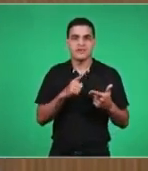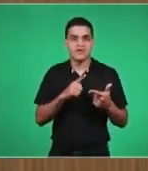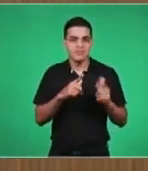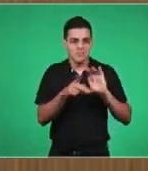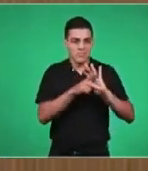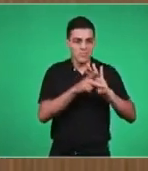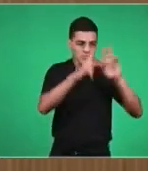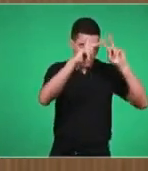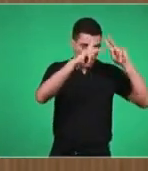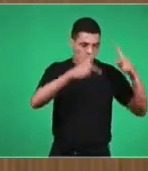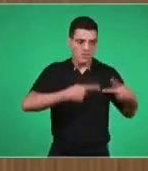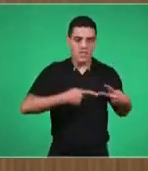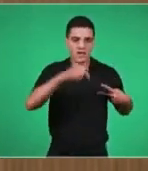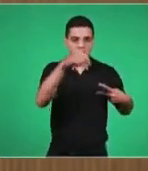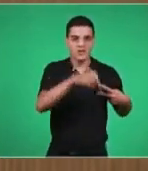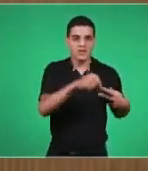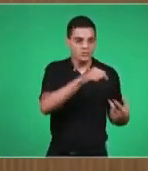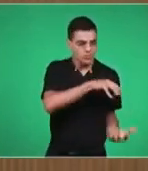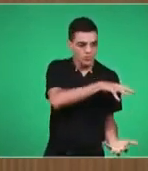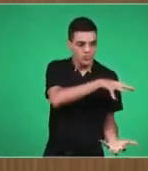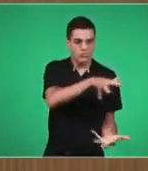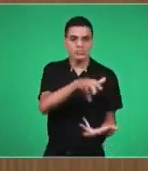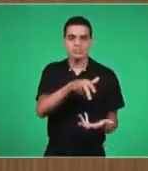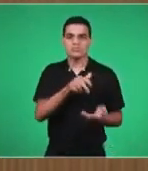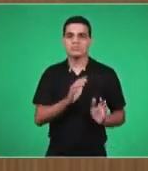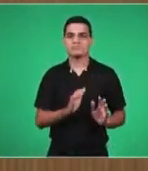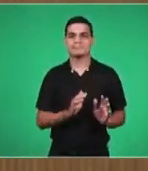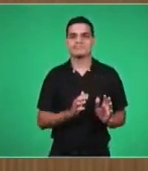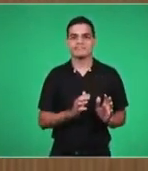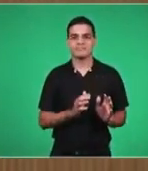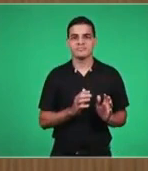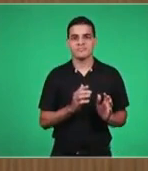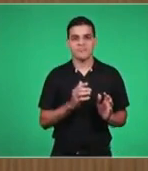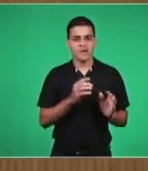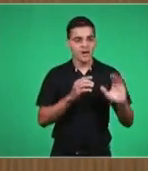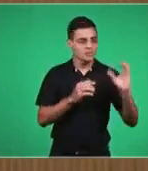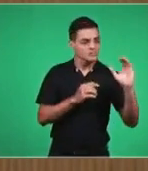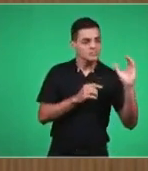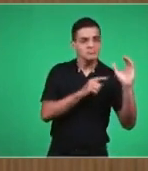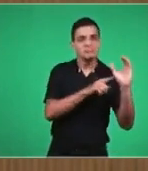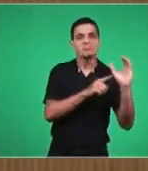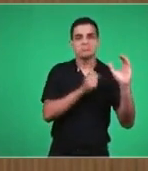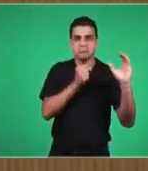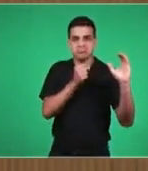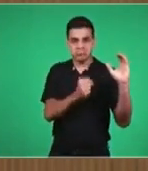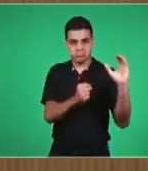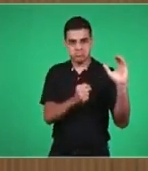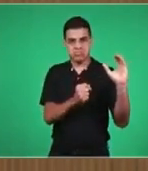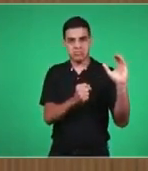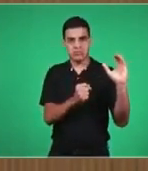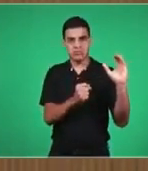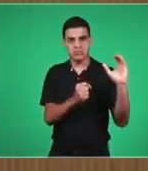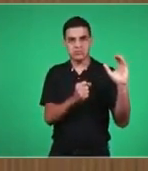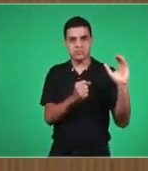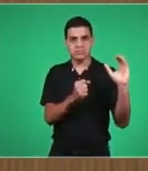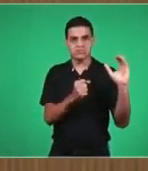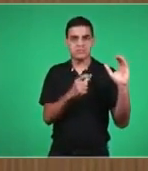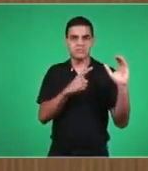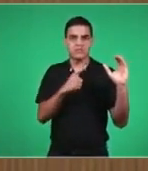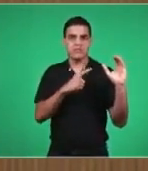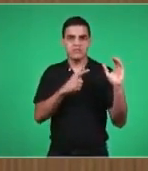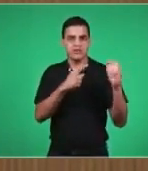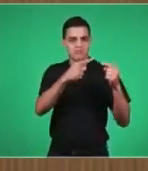with the man in this world, in the work of creation.